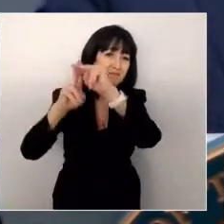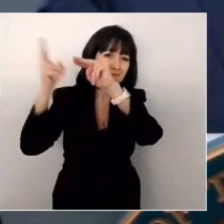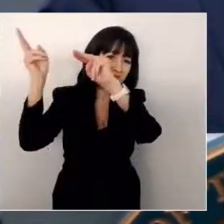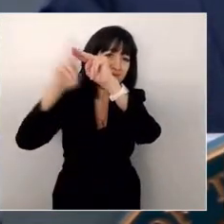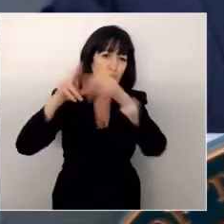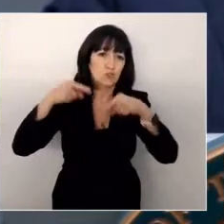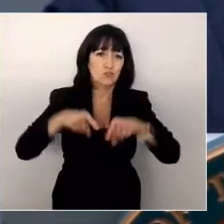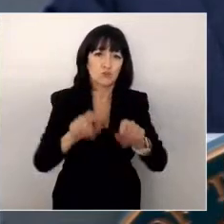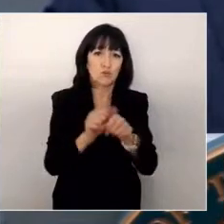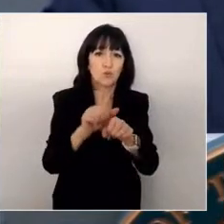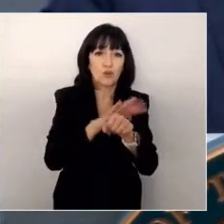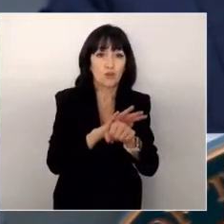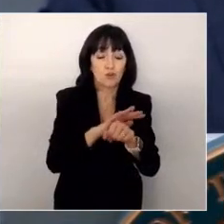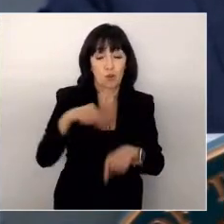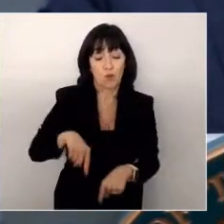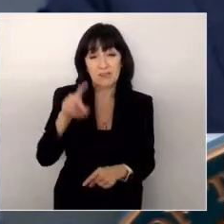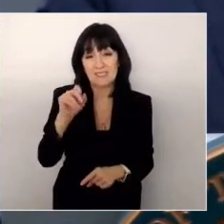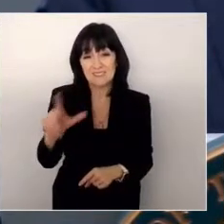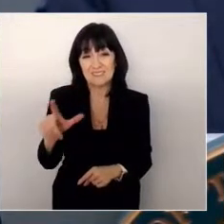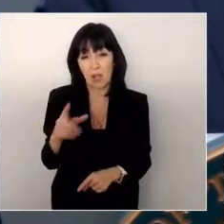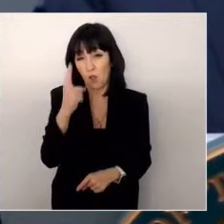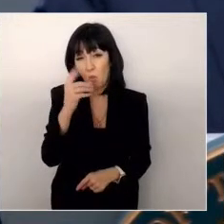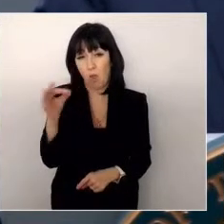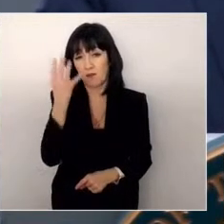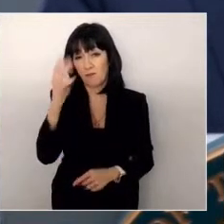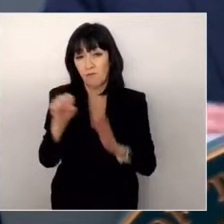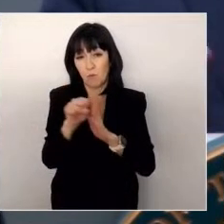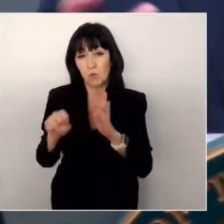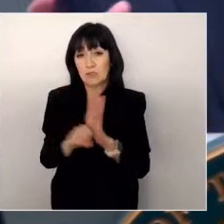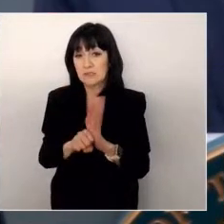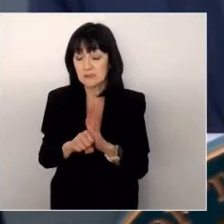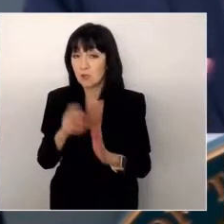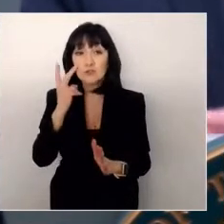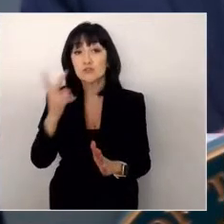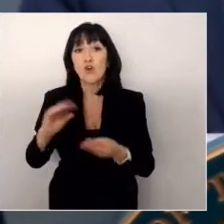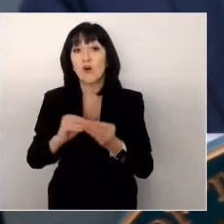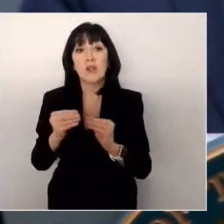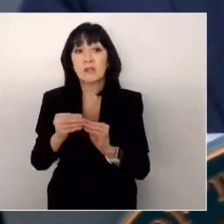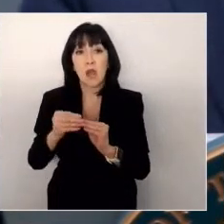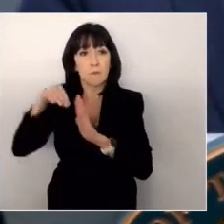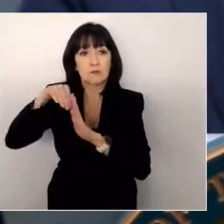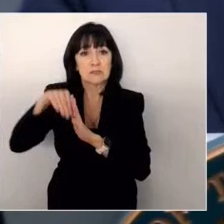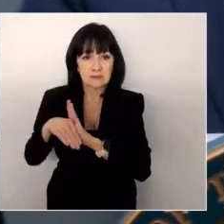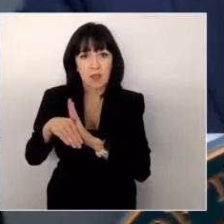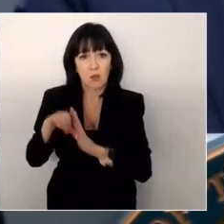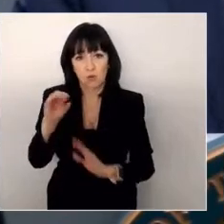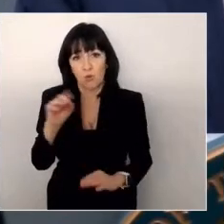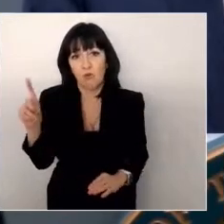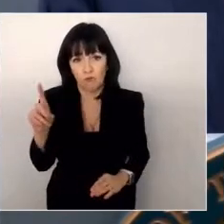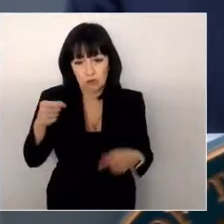a decrease in the rate of overdose deaths. The Lieutenant Governor will continue to be a driving force to